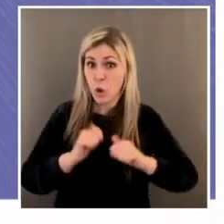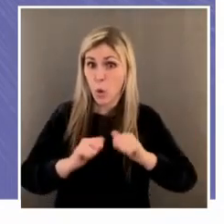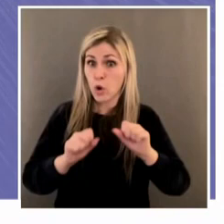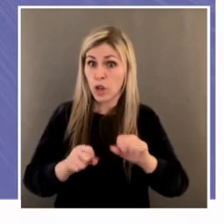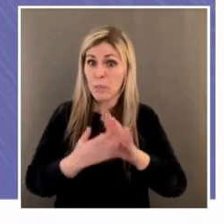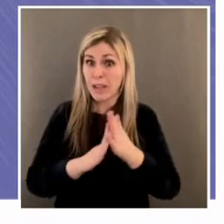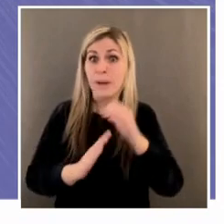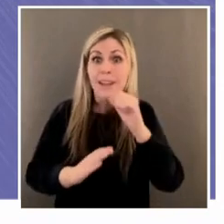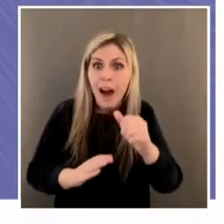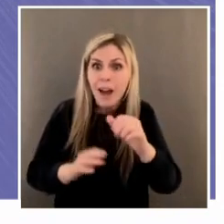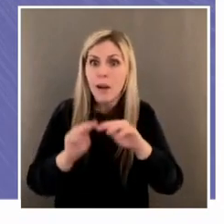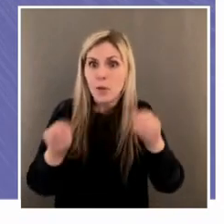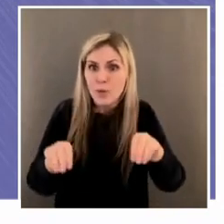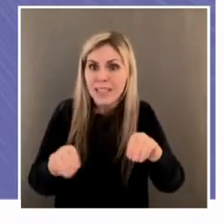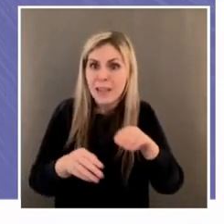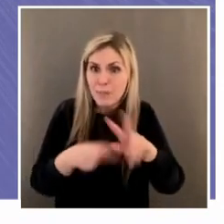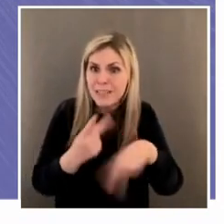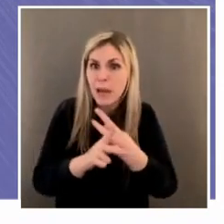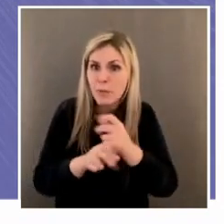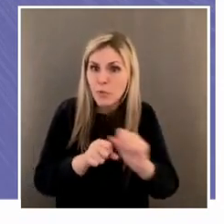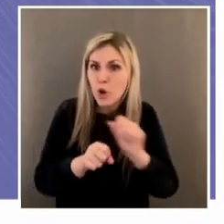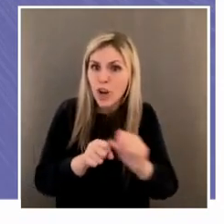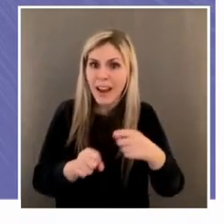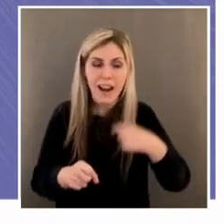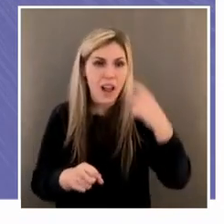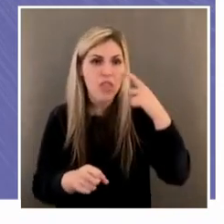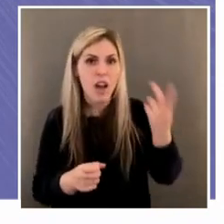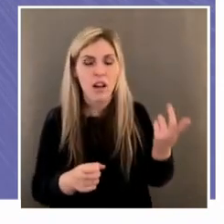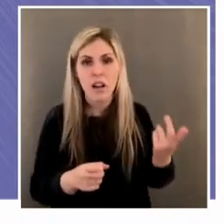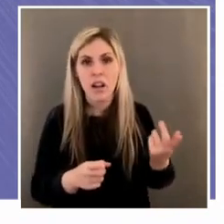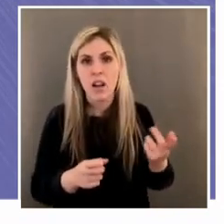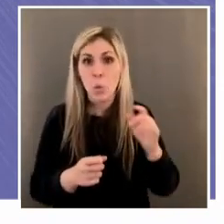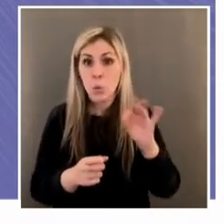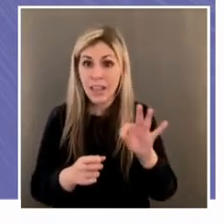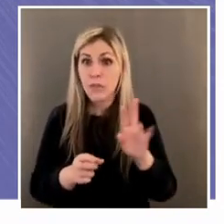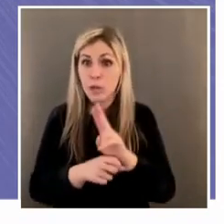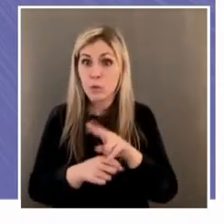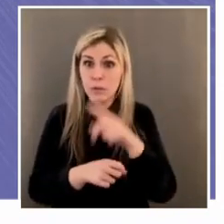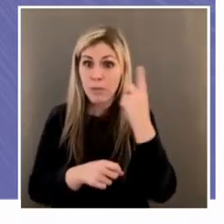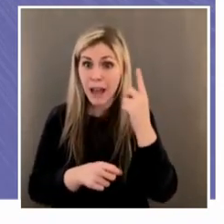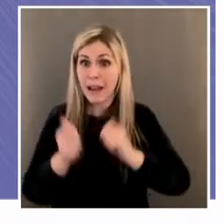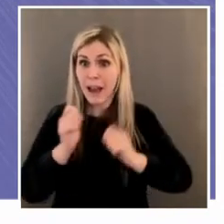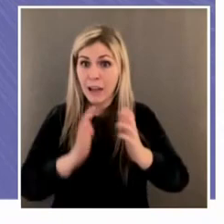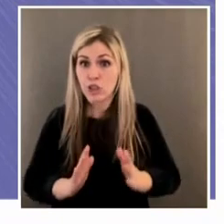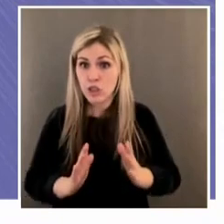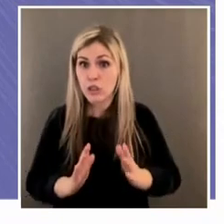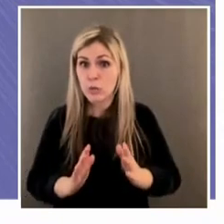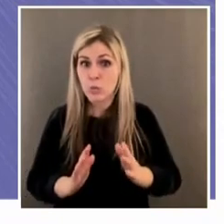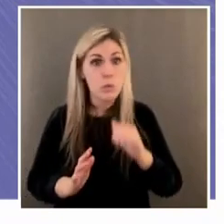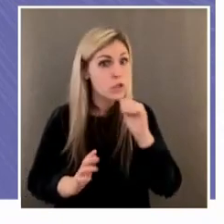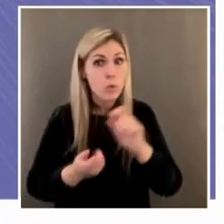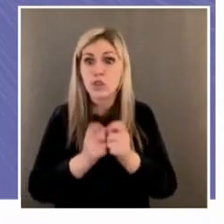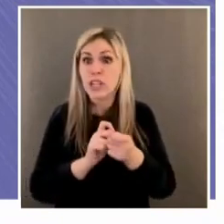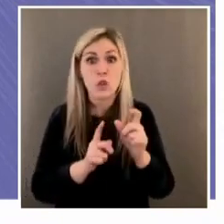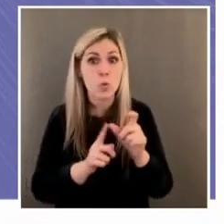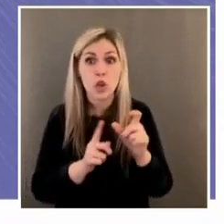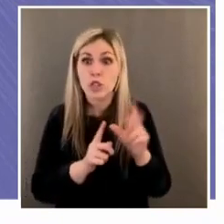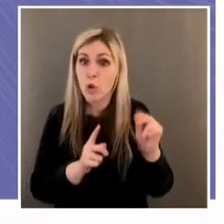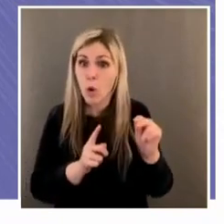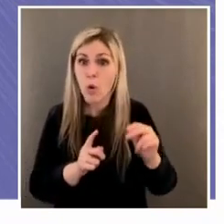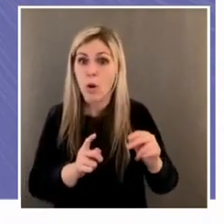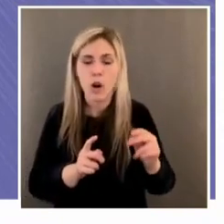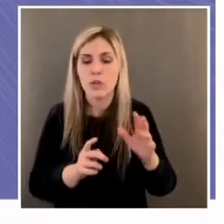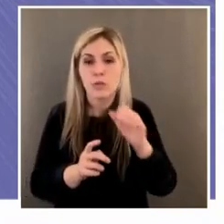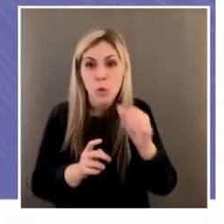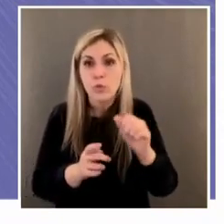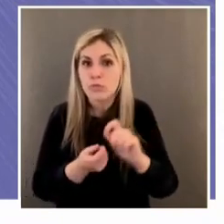thought, well, if we put these words in the mouths of black people without changing them, we will